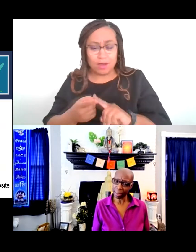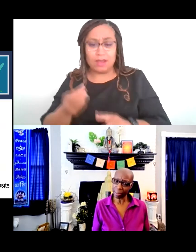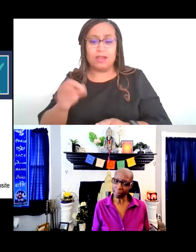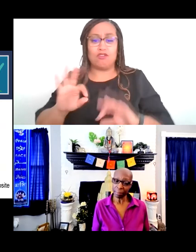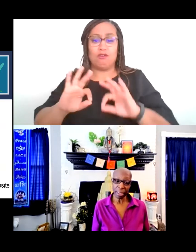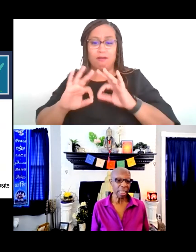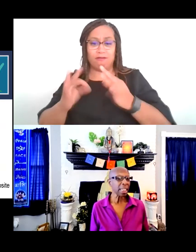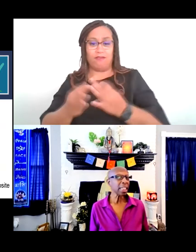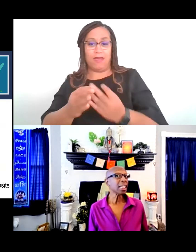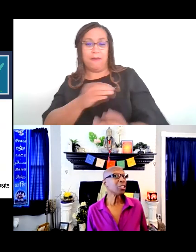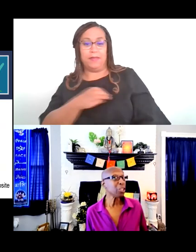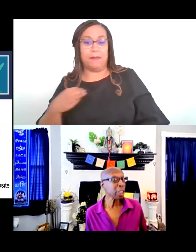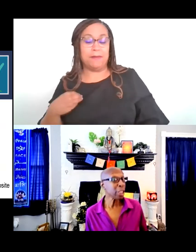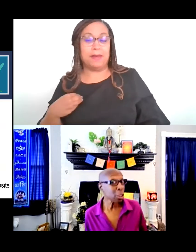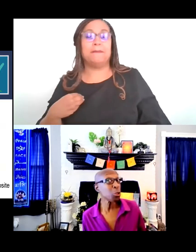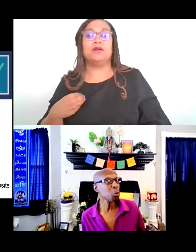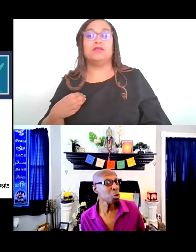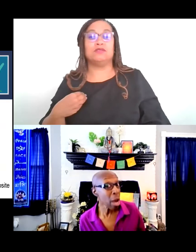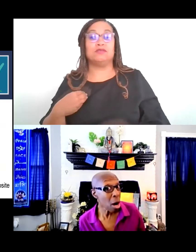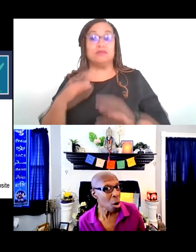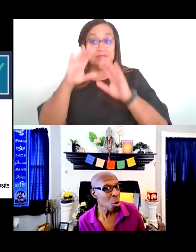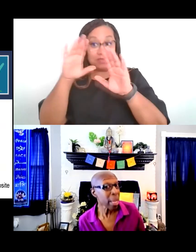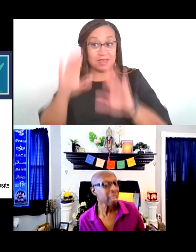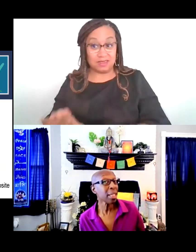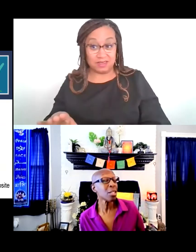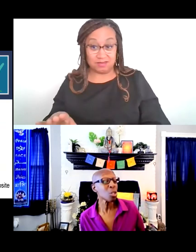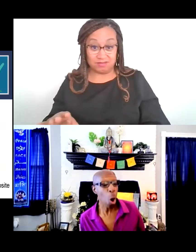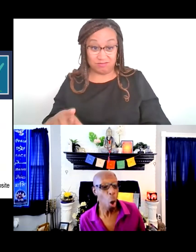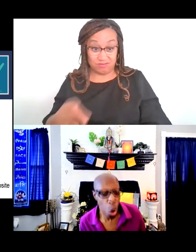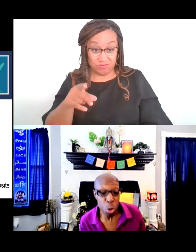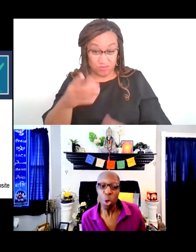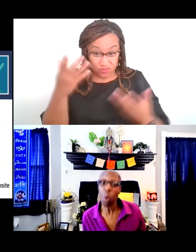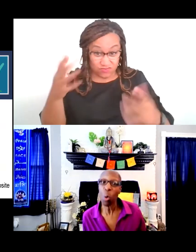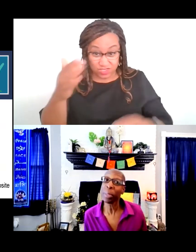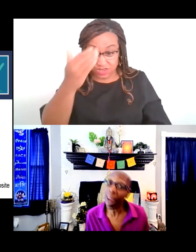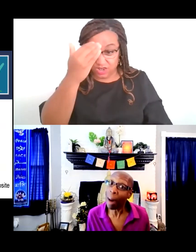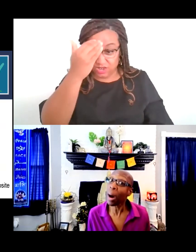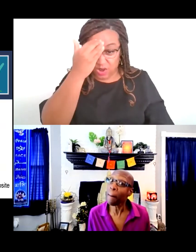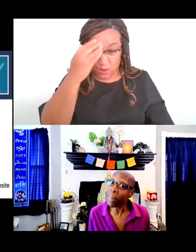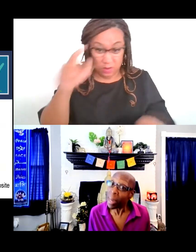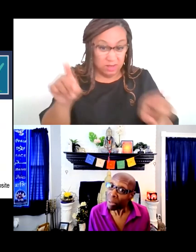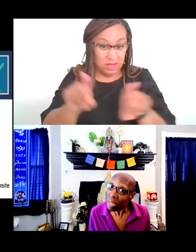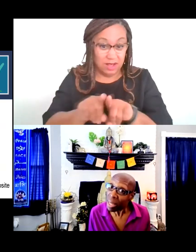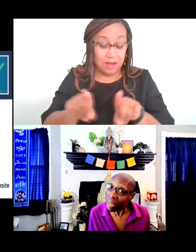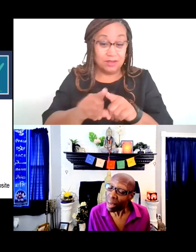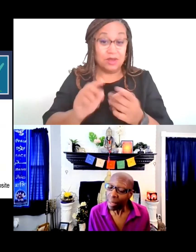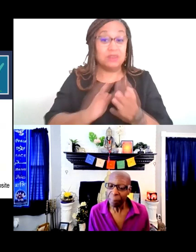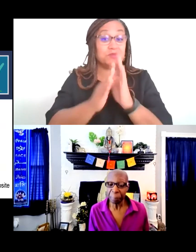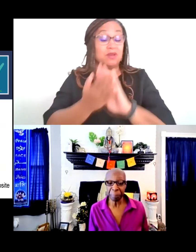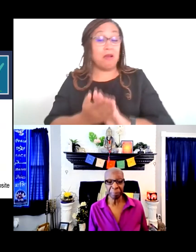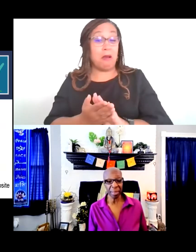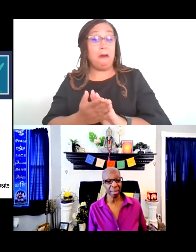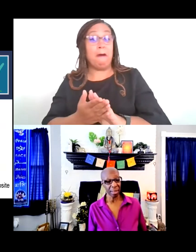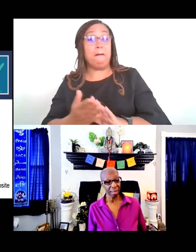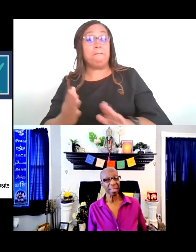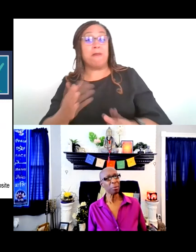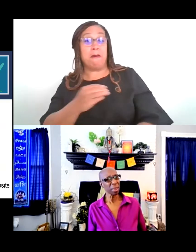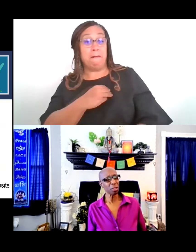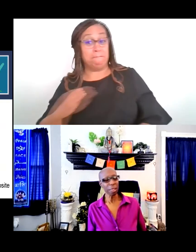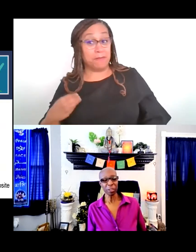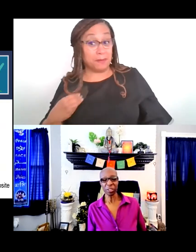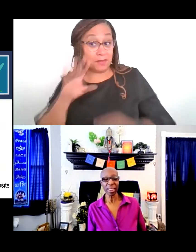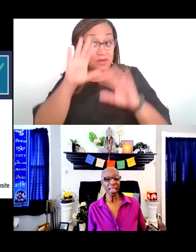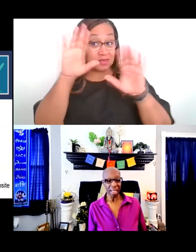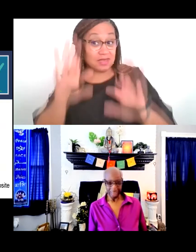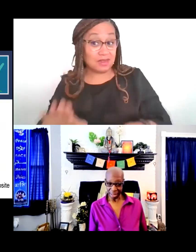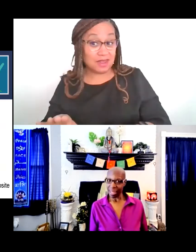Sunday. Did you know it is also Become a Member Sunday? That was a